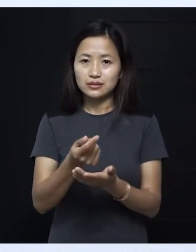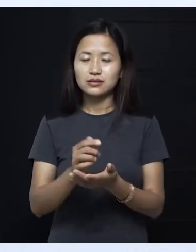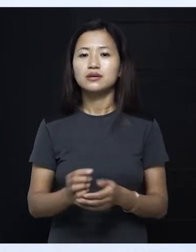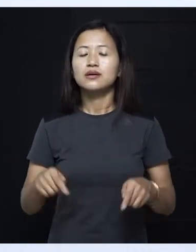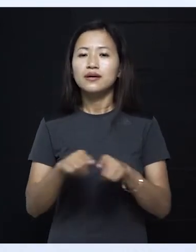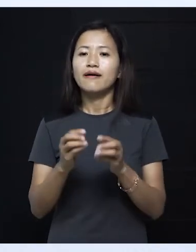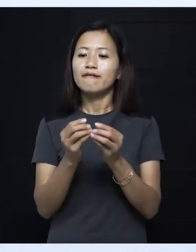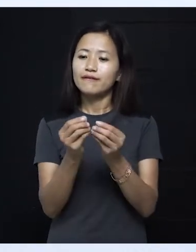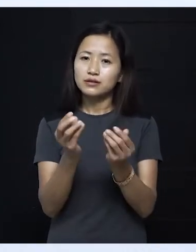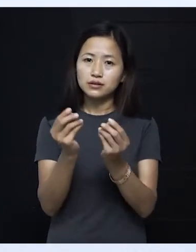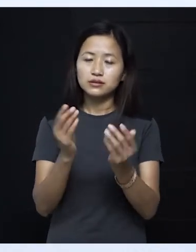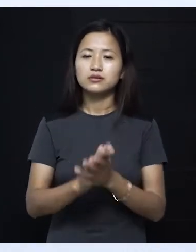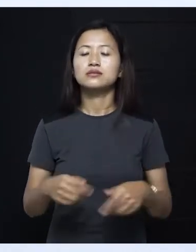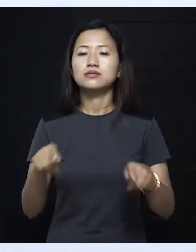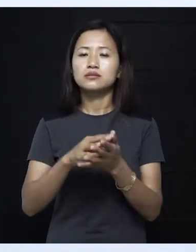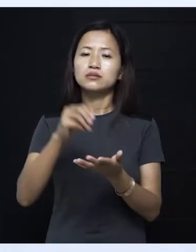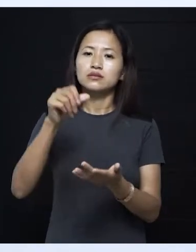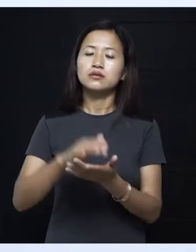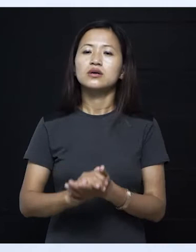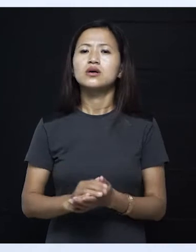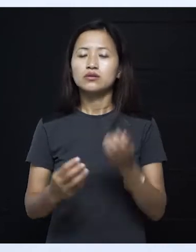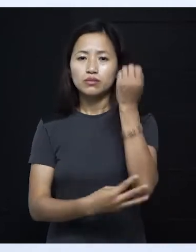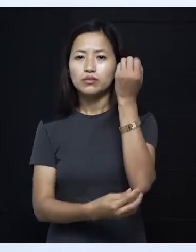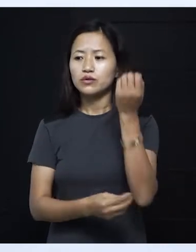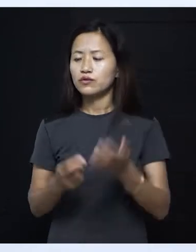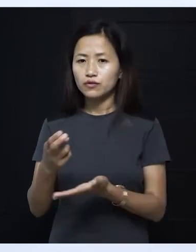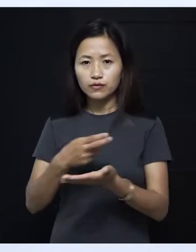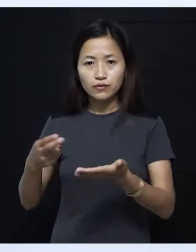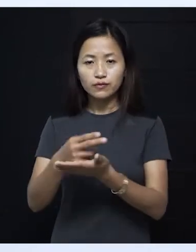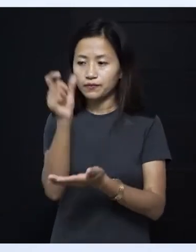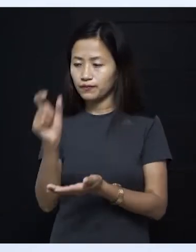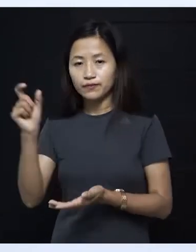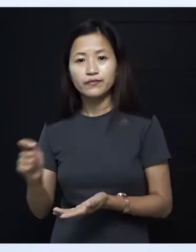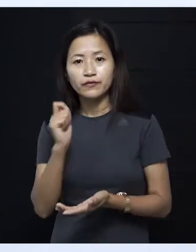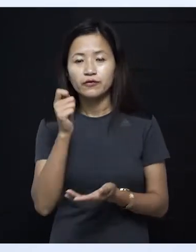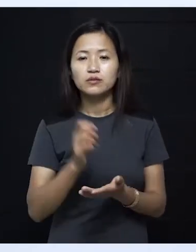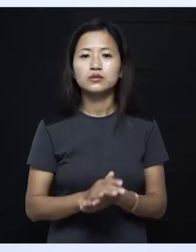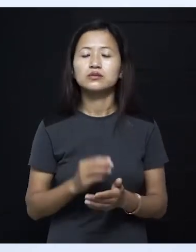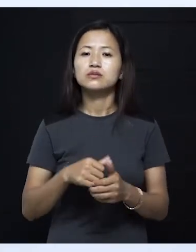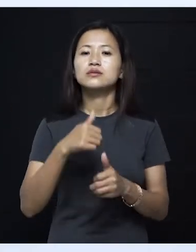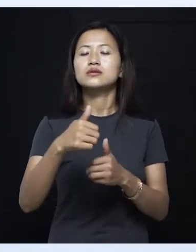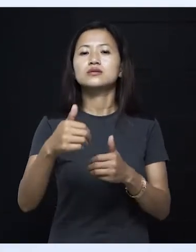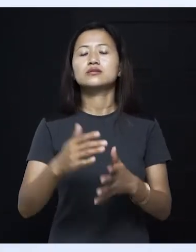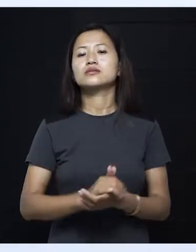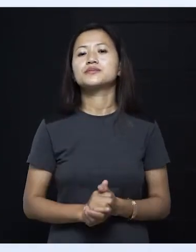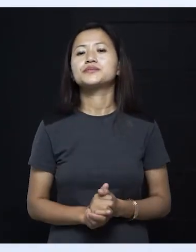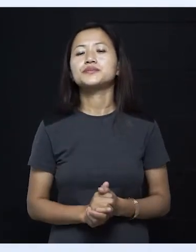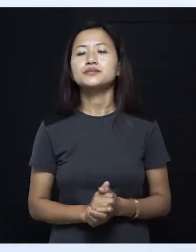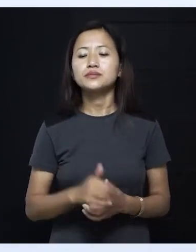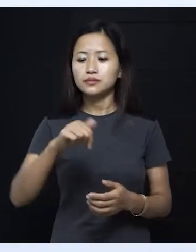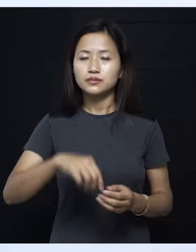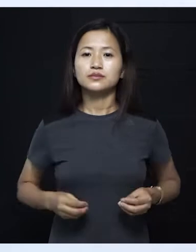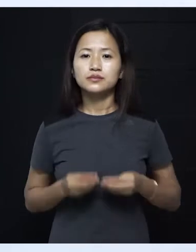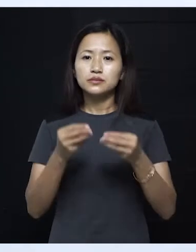then fertilizers and so on, so that the poor farmers, they can also get access to it. Okay, because now